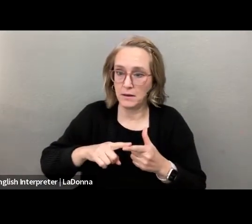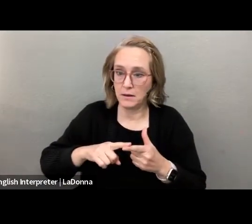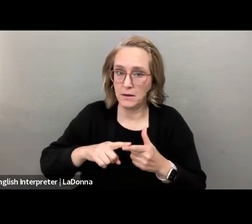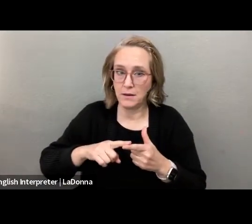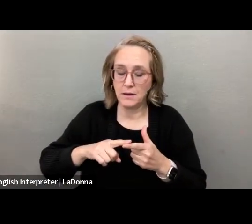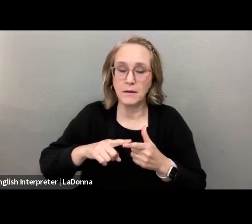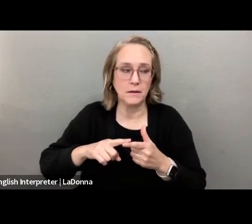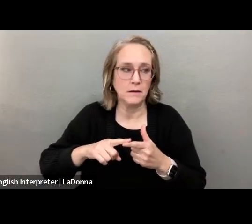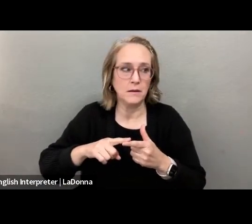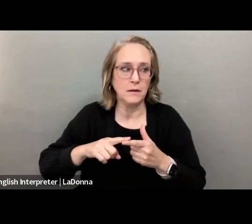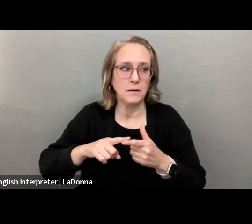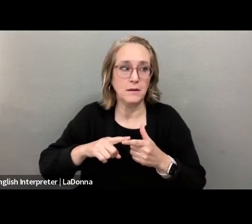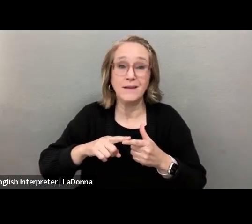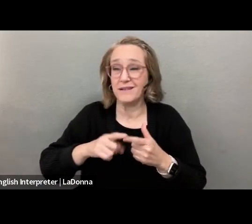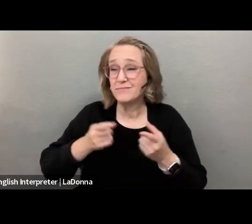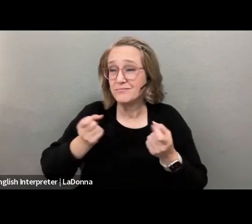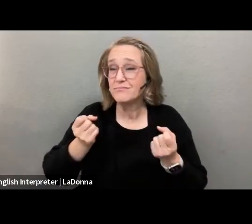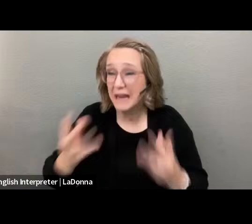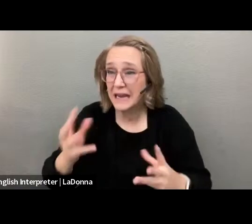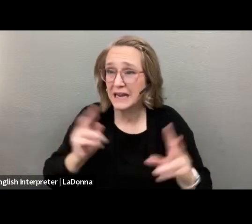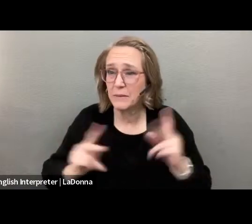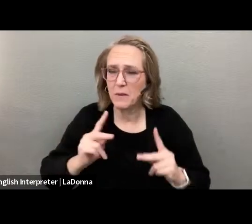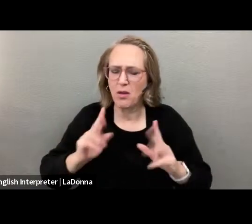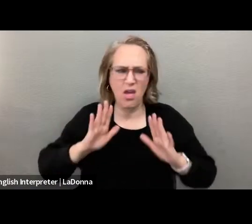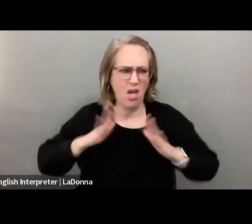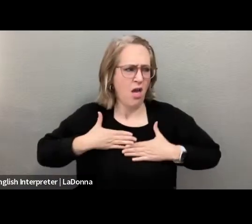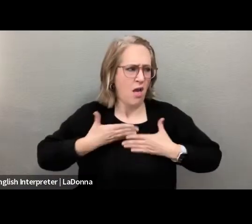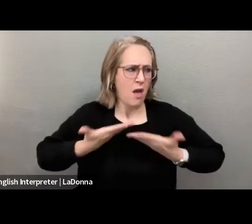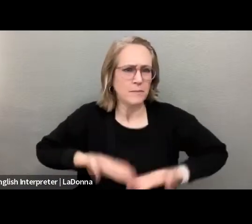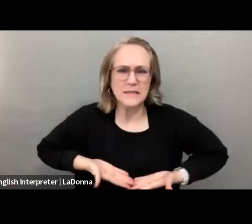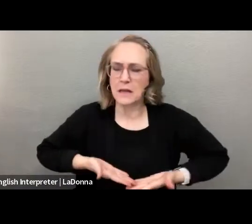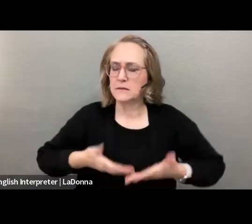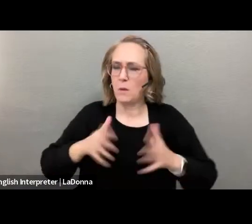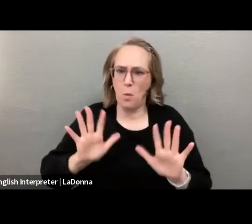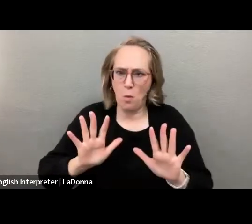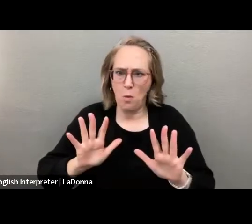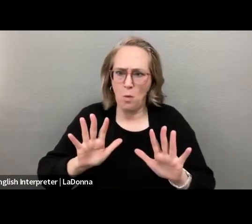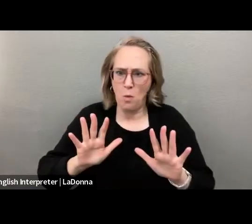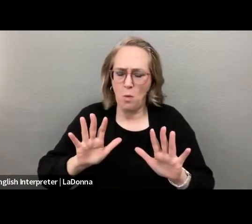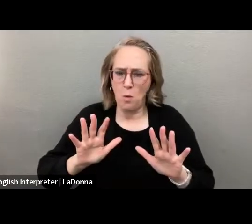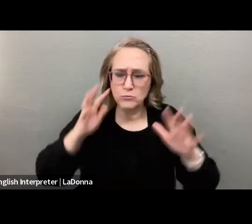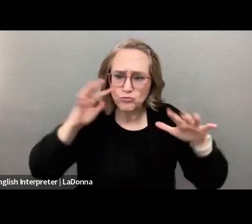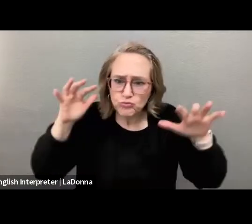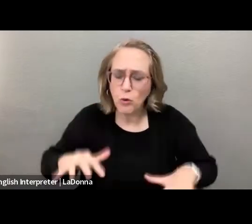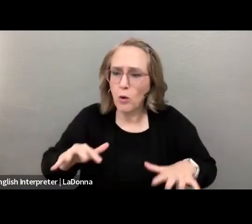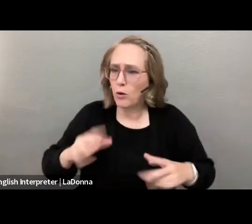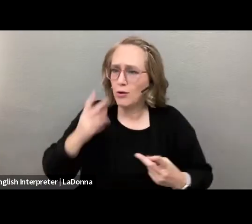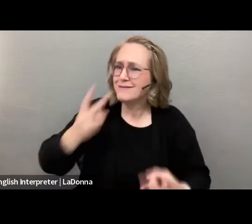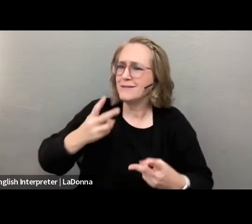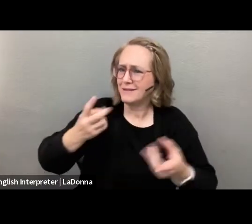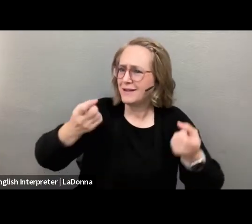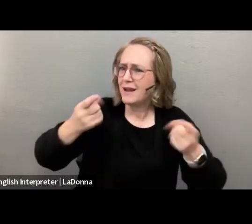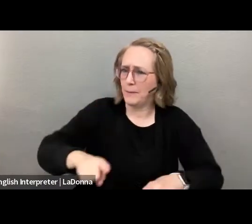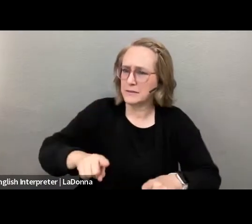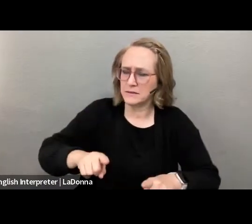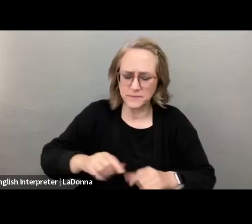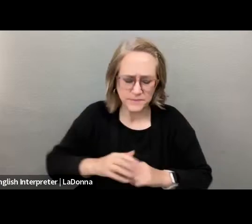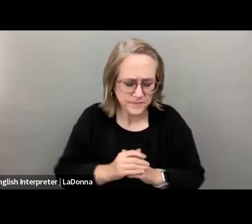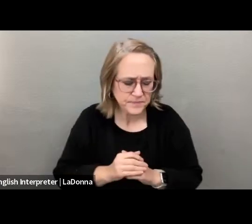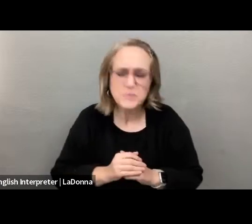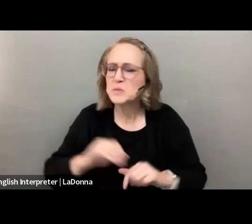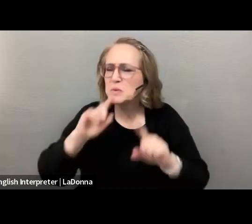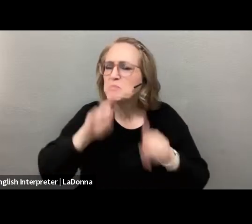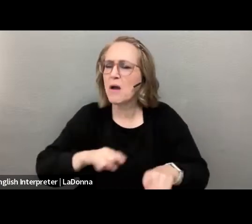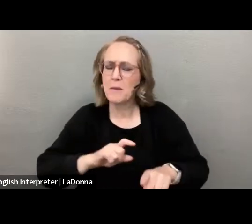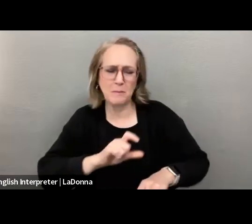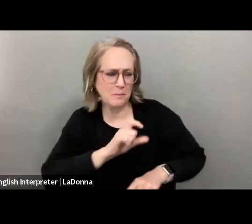backlash, and there people were horrified to see what had happened, that this